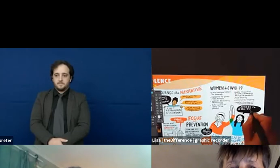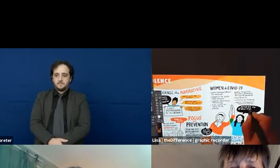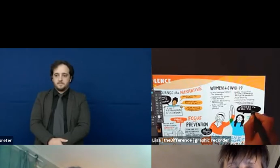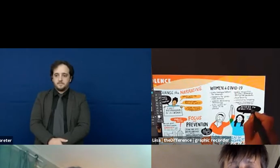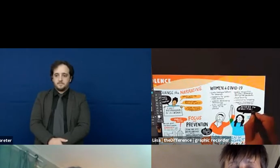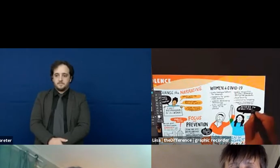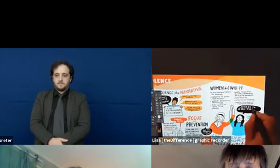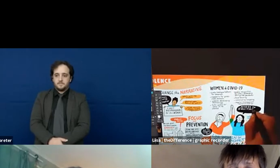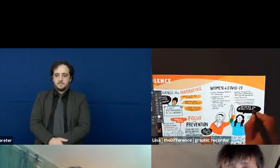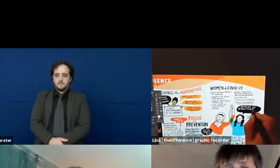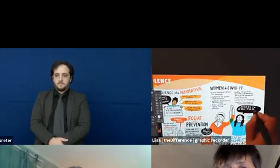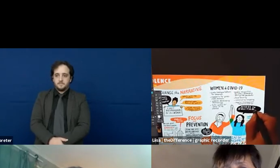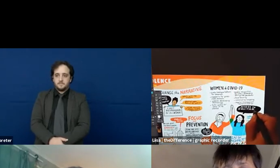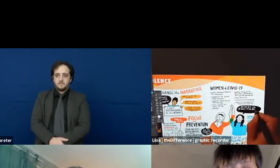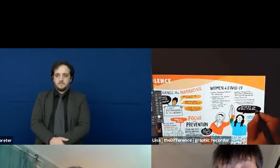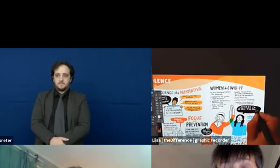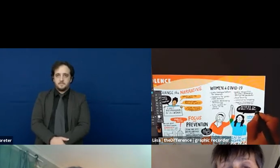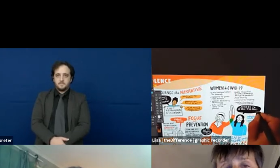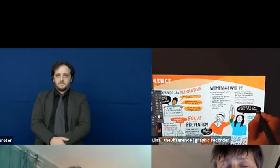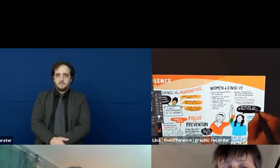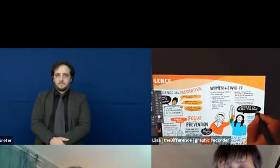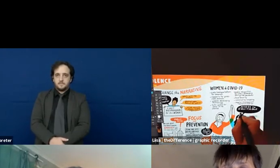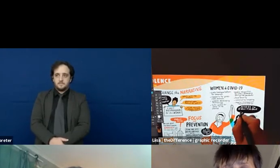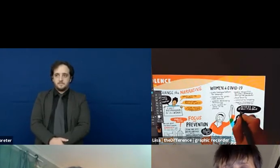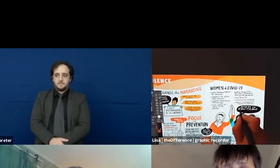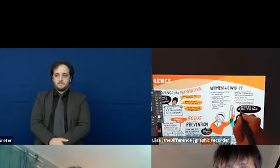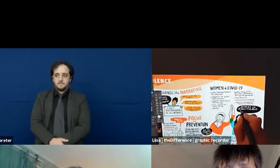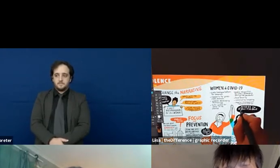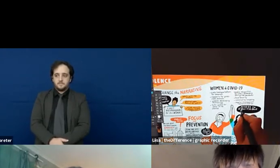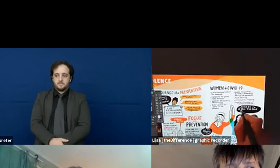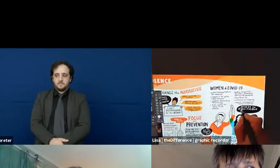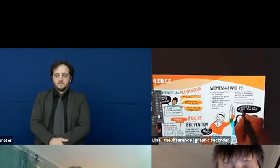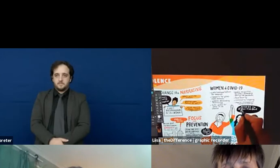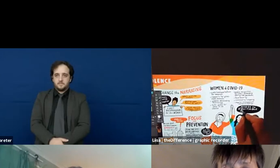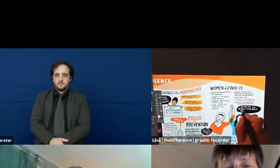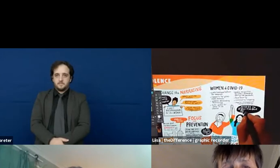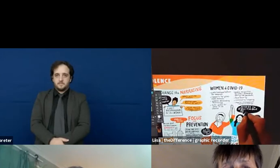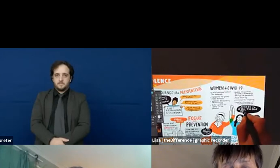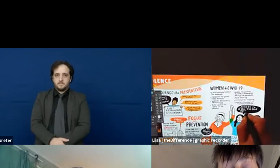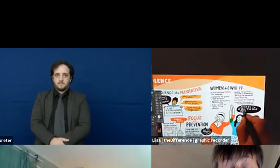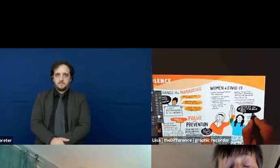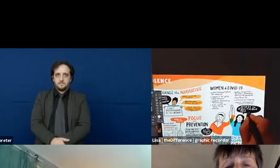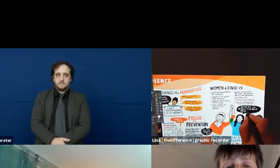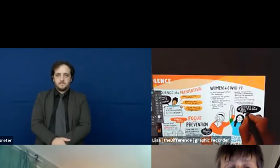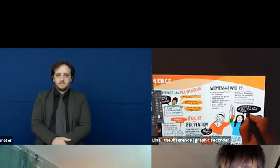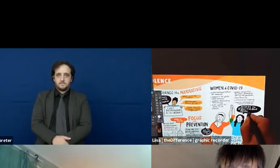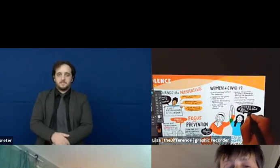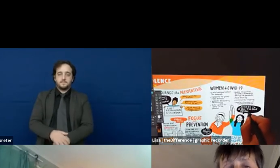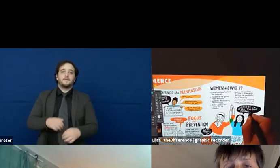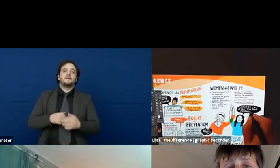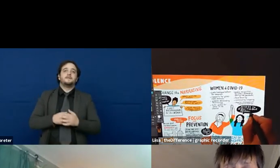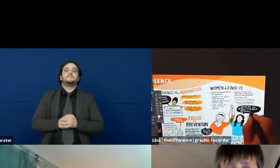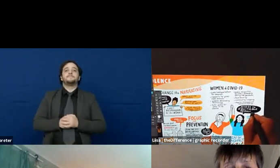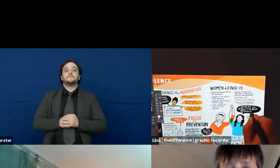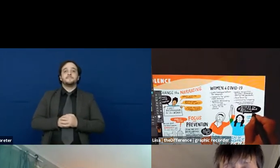of crisis. So I think those hows are very much important to be answered, particularly when it